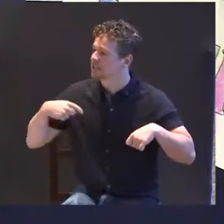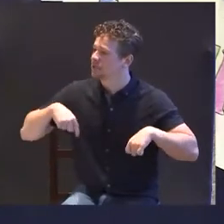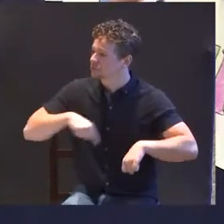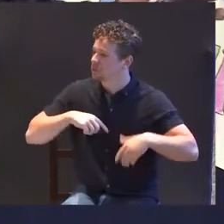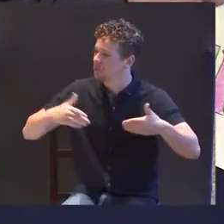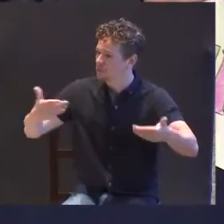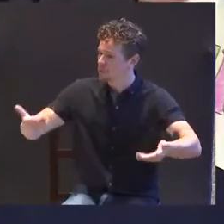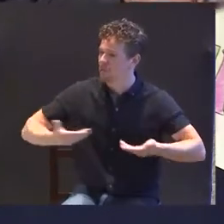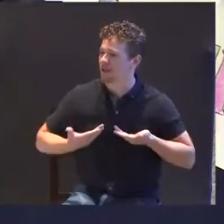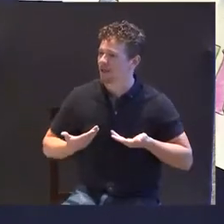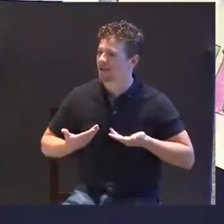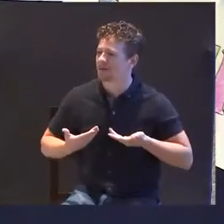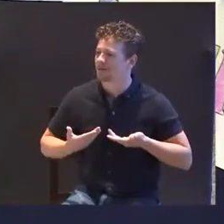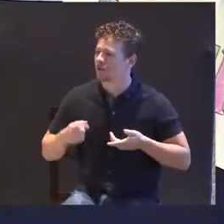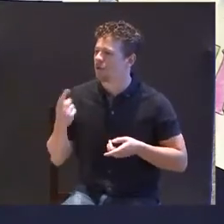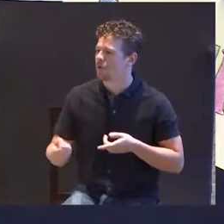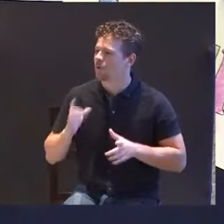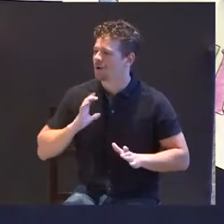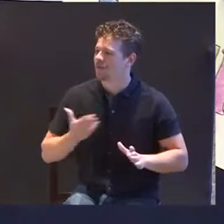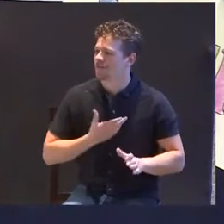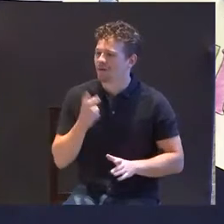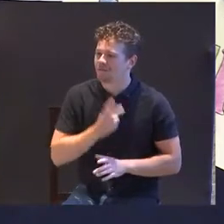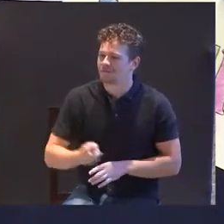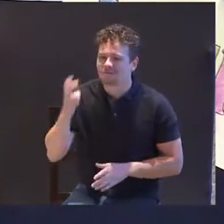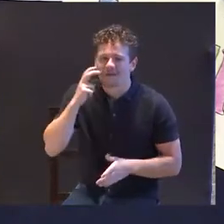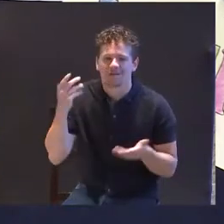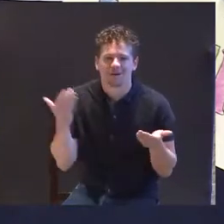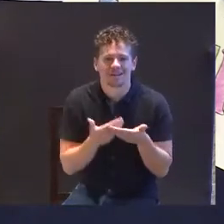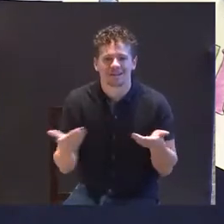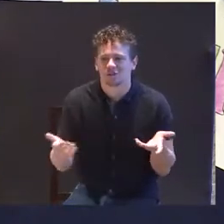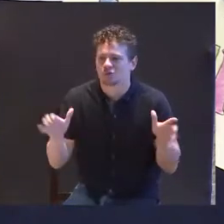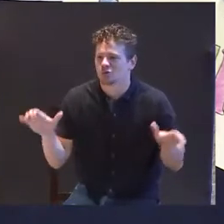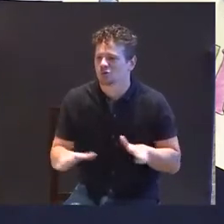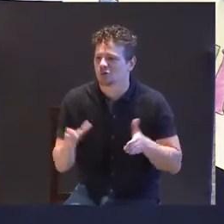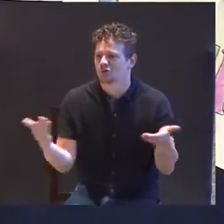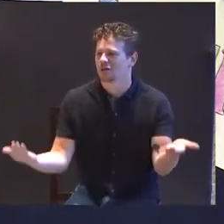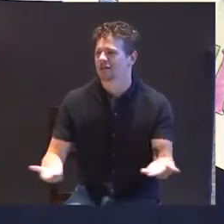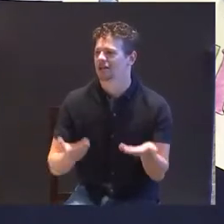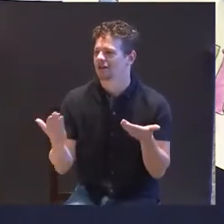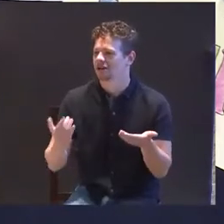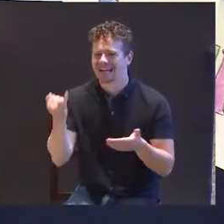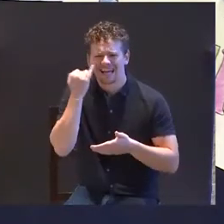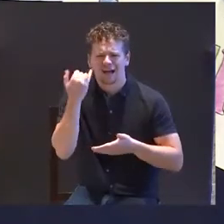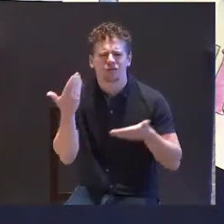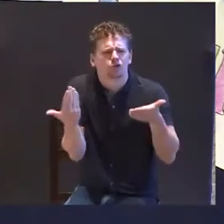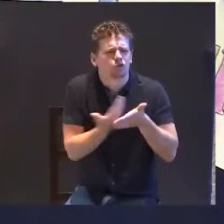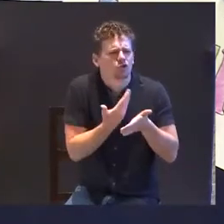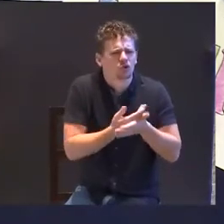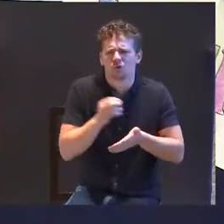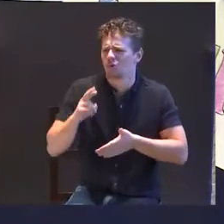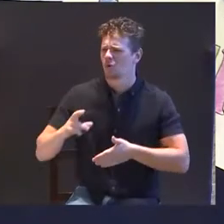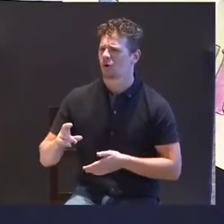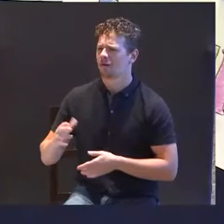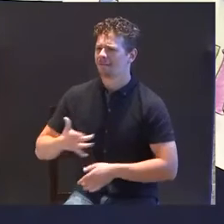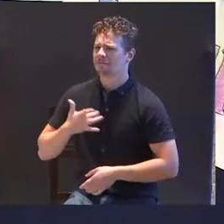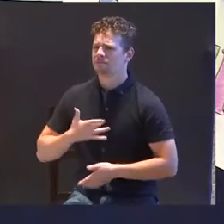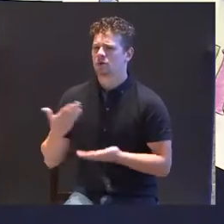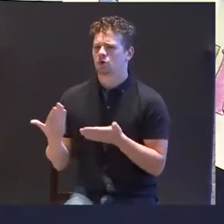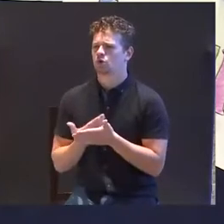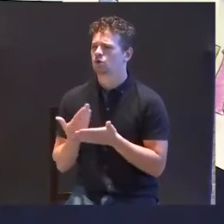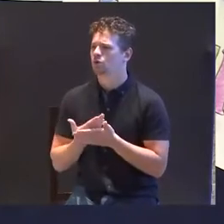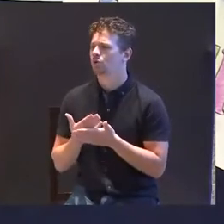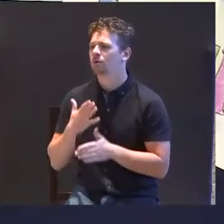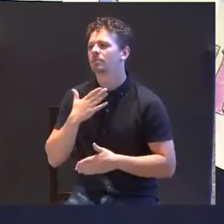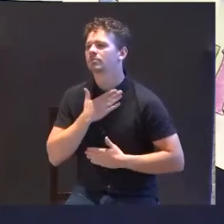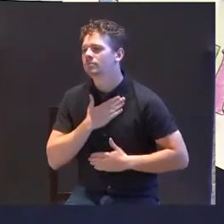one of our favorite things to do here is to welcome those that are new, or they feel like they're new to unity today. So I'm going to invite